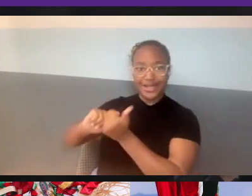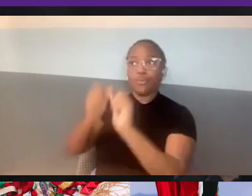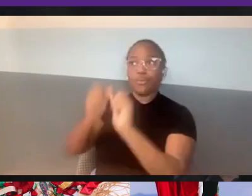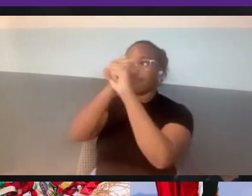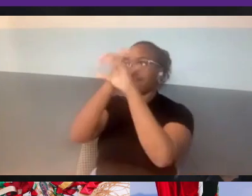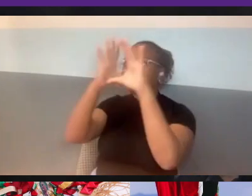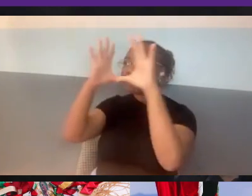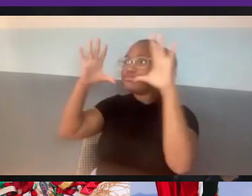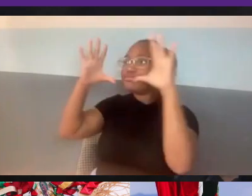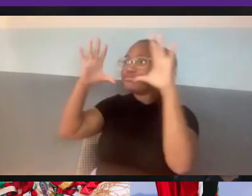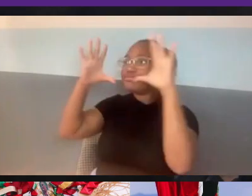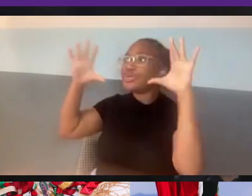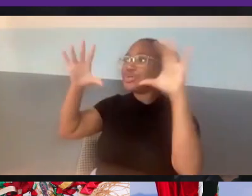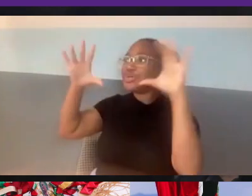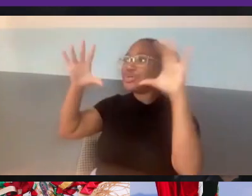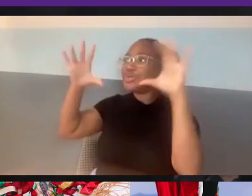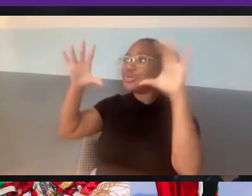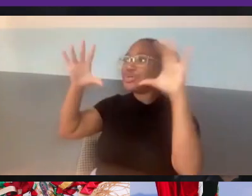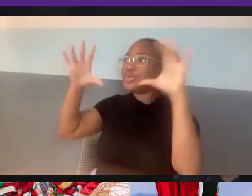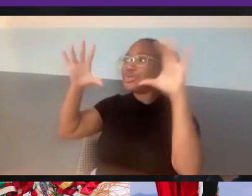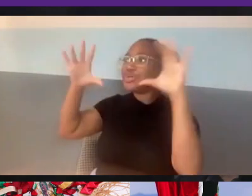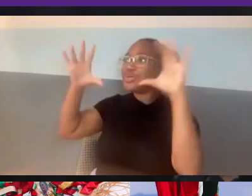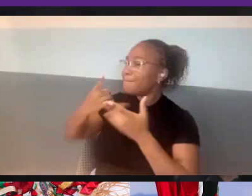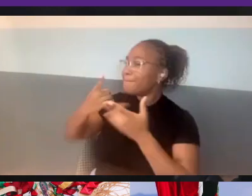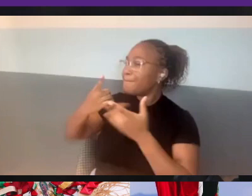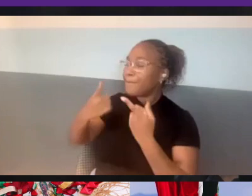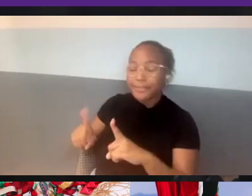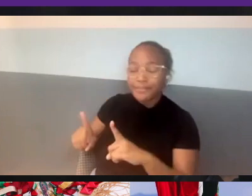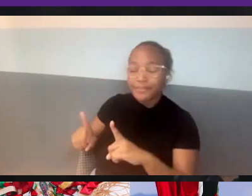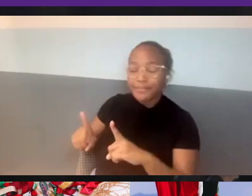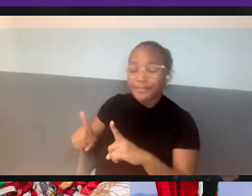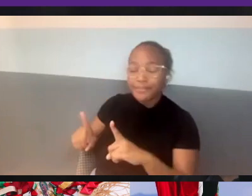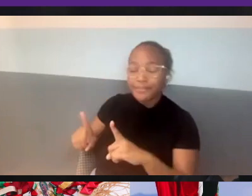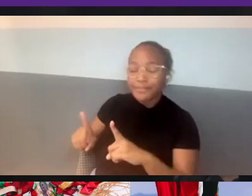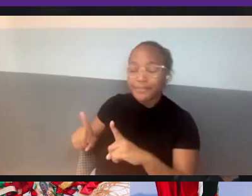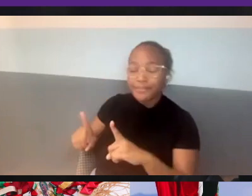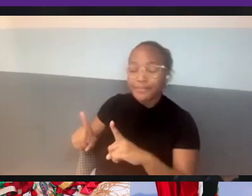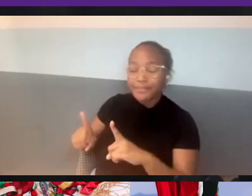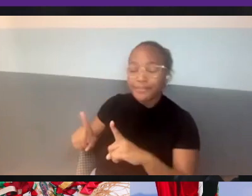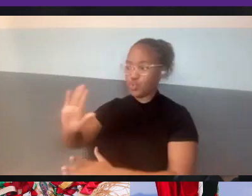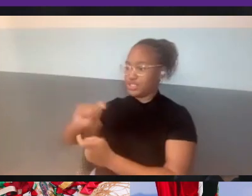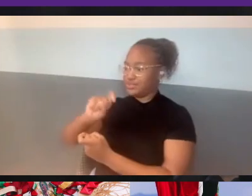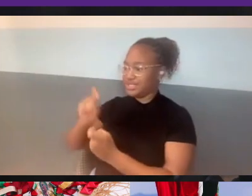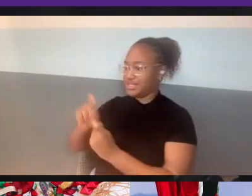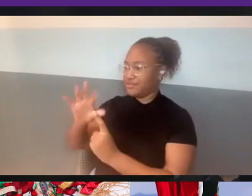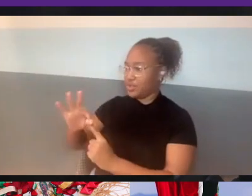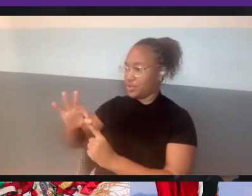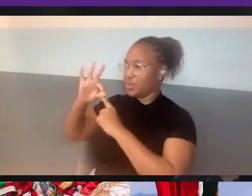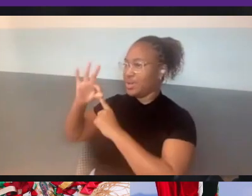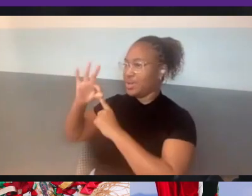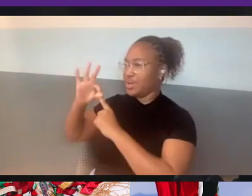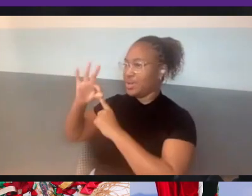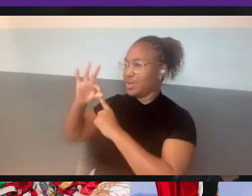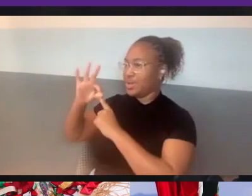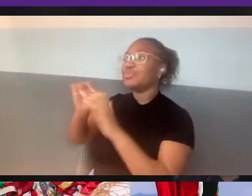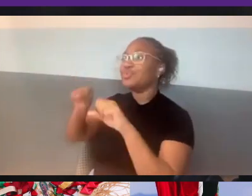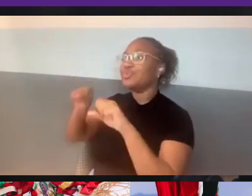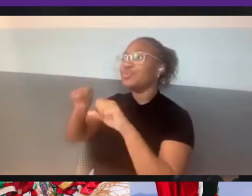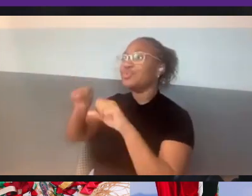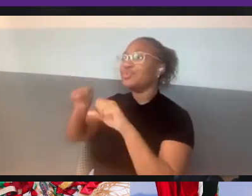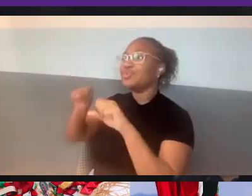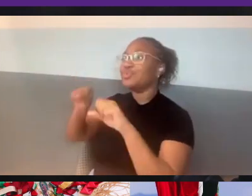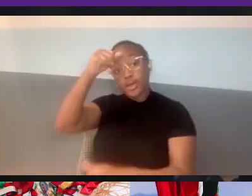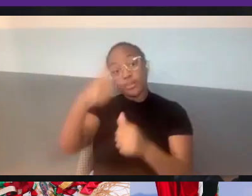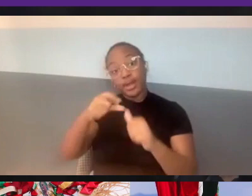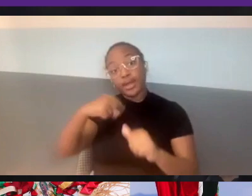Like your connections and your specificity come to the fore and remind us that Indigenous